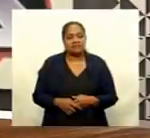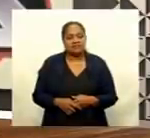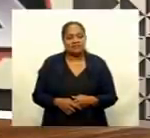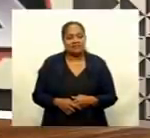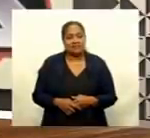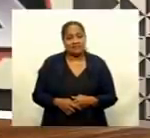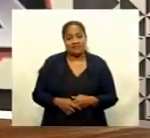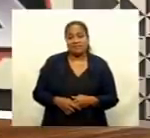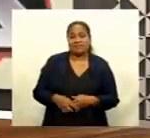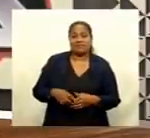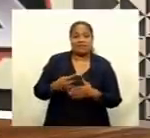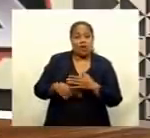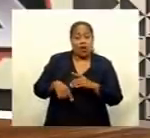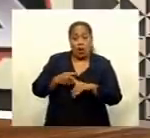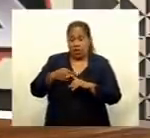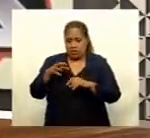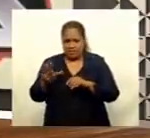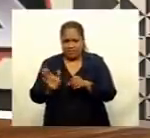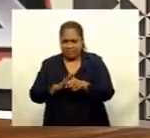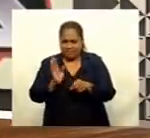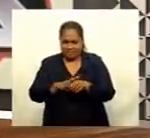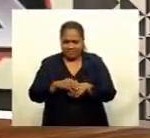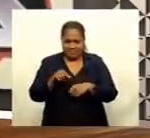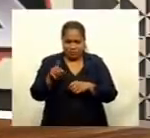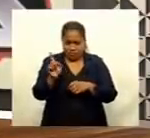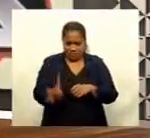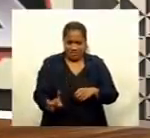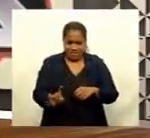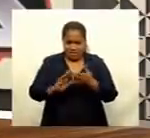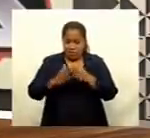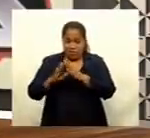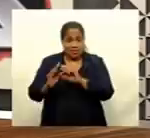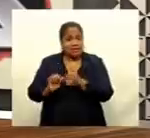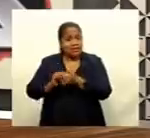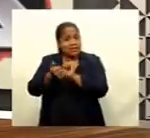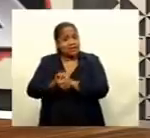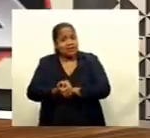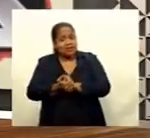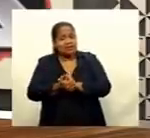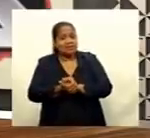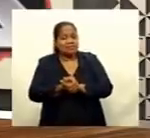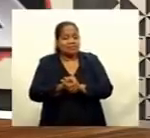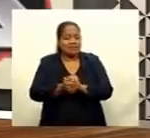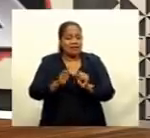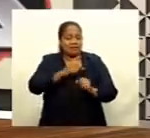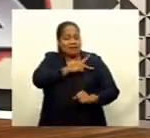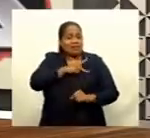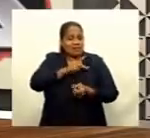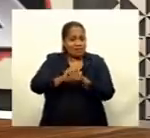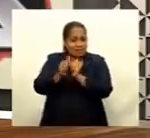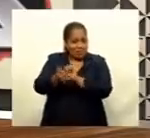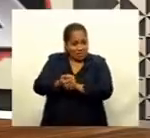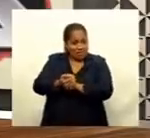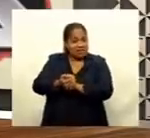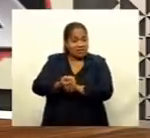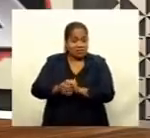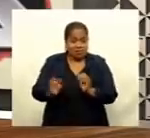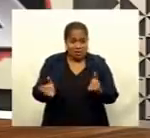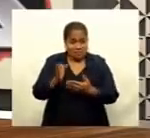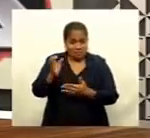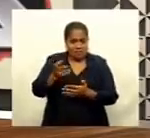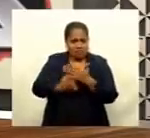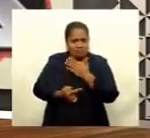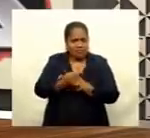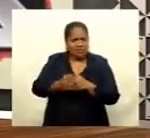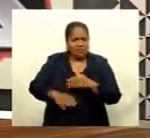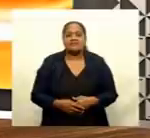Cornhole makes our quirky sport of the day. A community game, now a televised professional sport, sees players tossing a bag full of